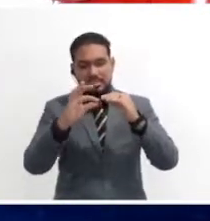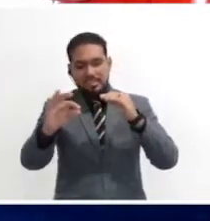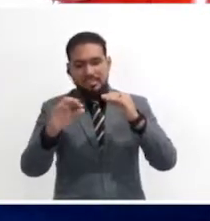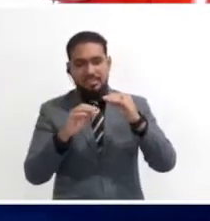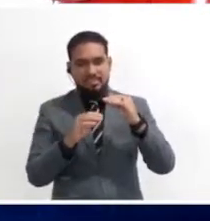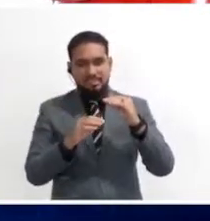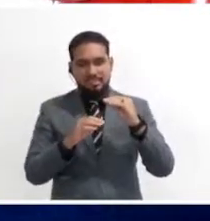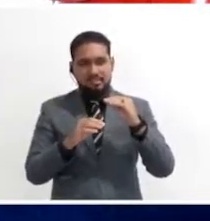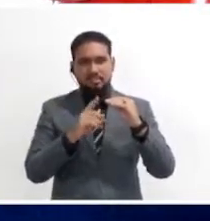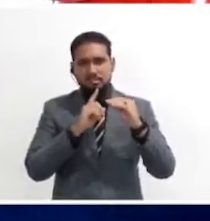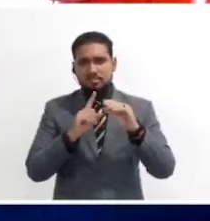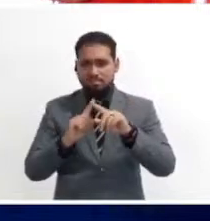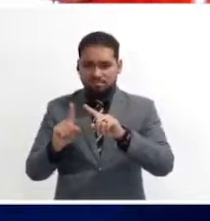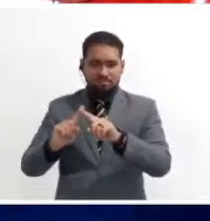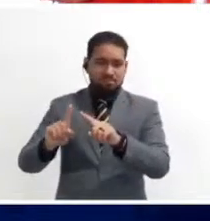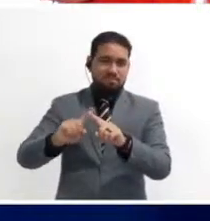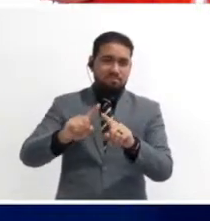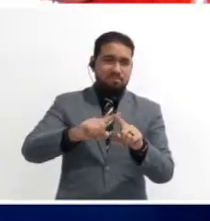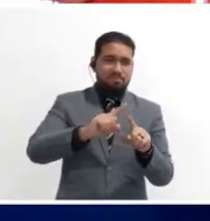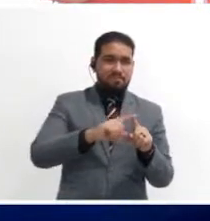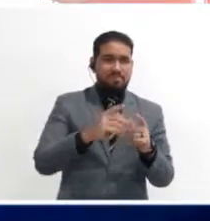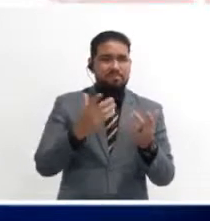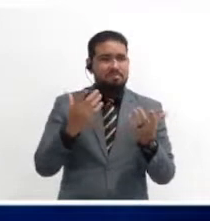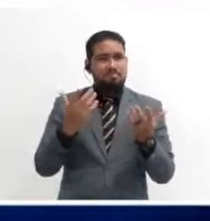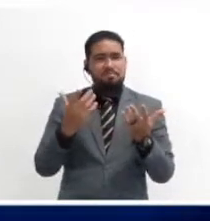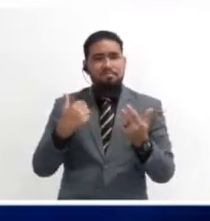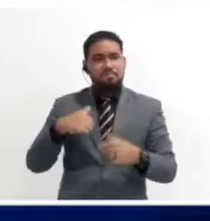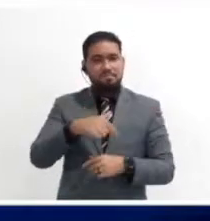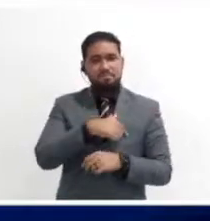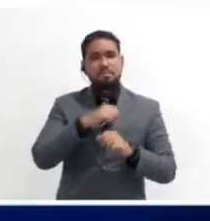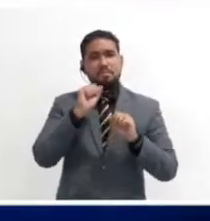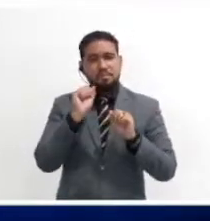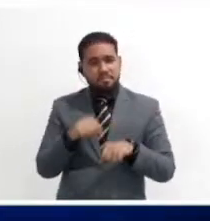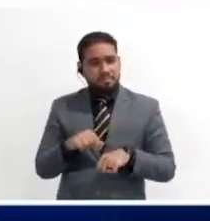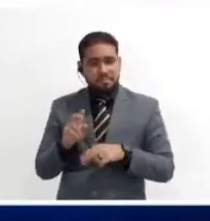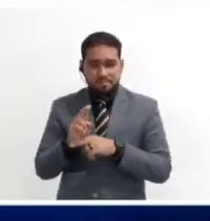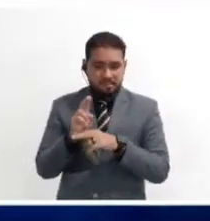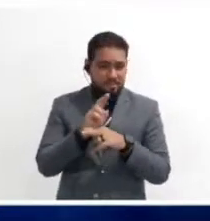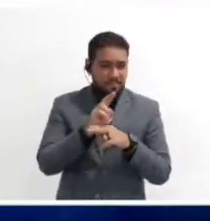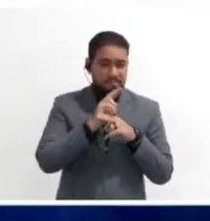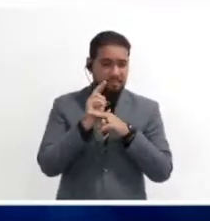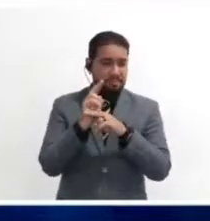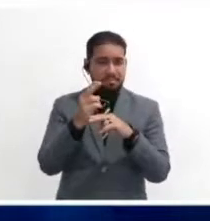these complex parts. It gets to be, quite exacting